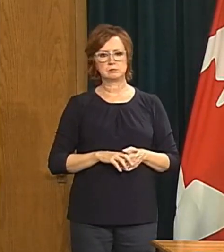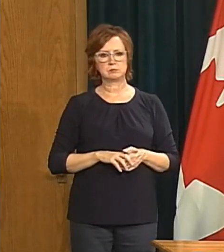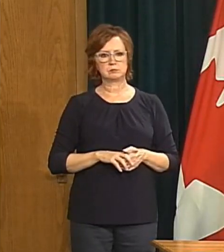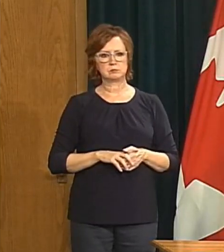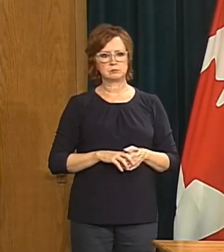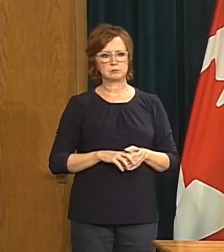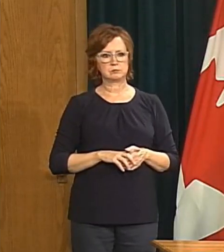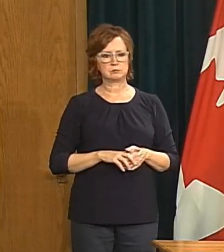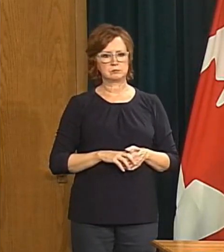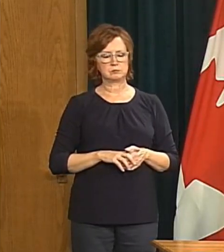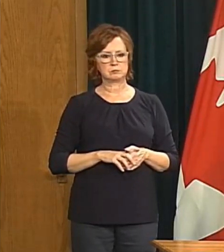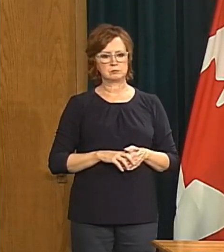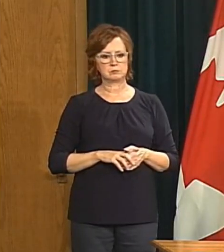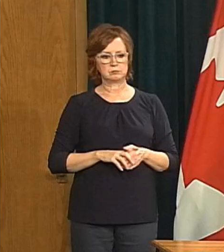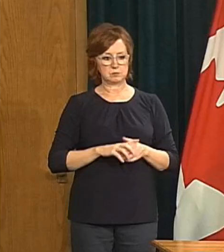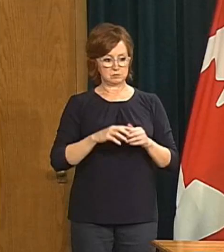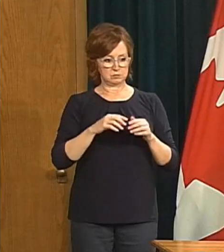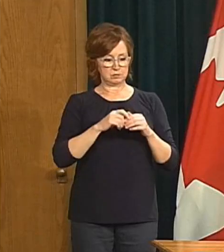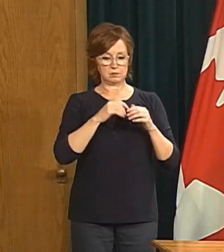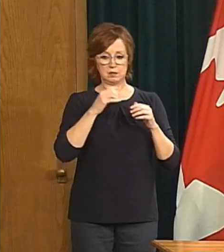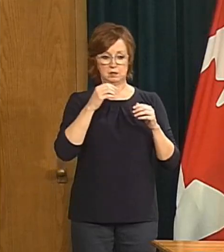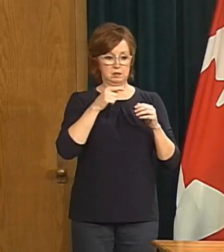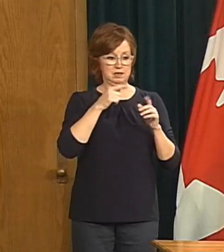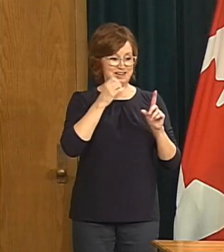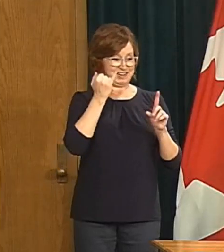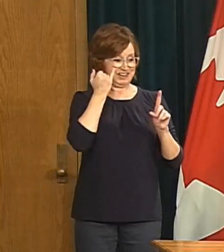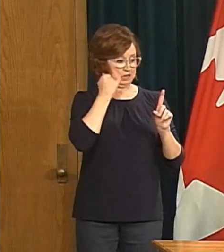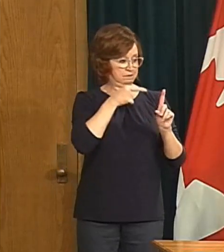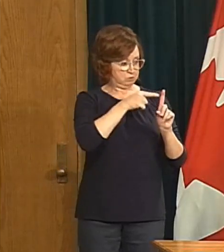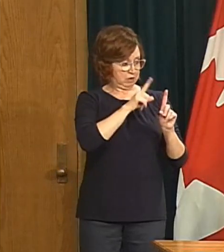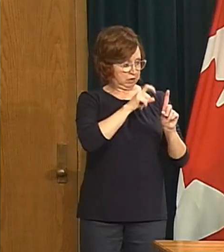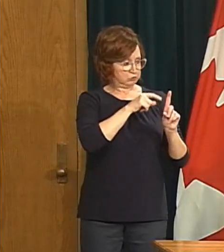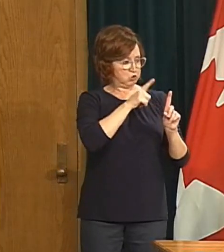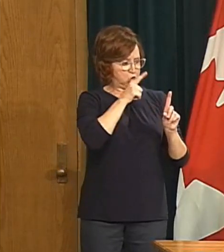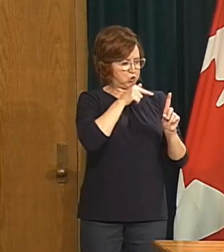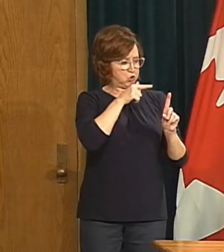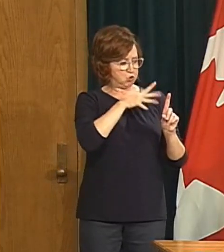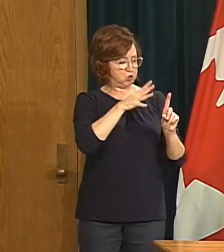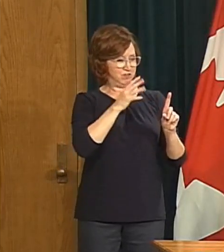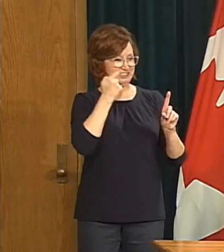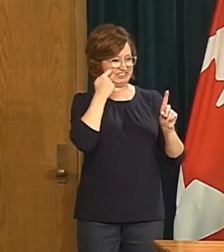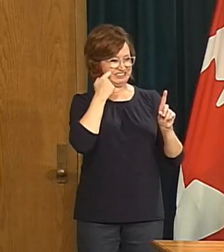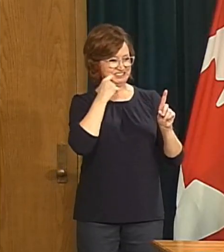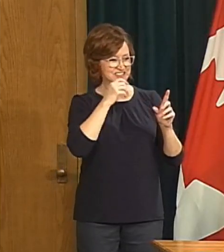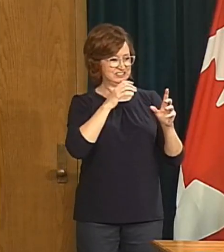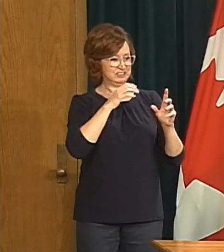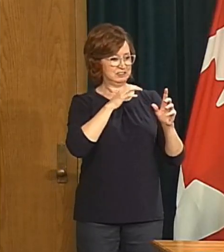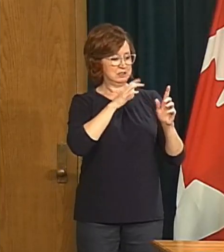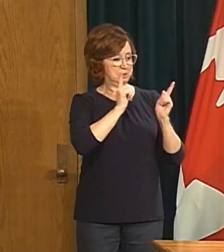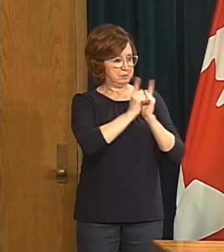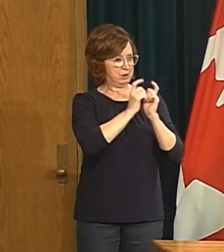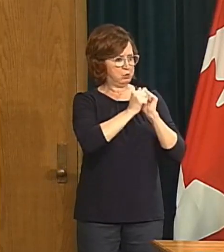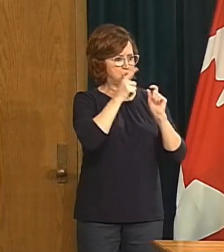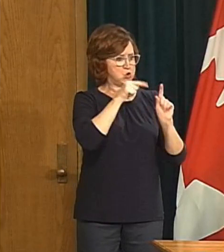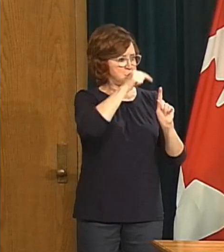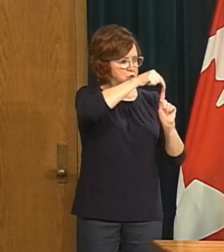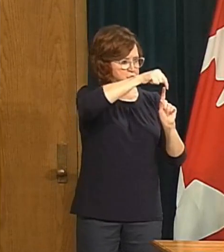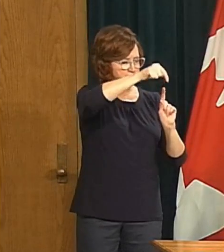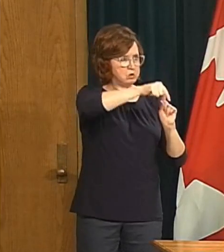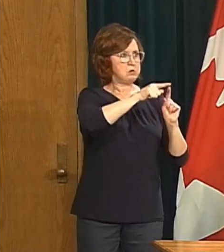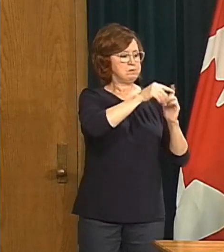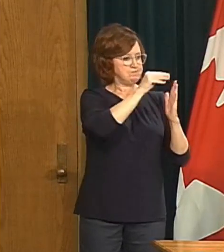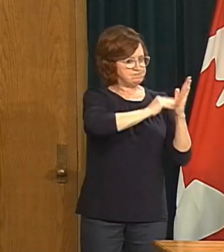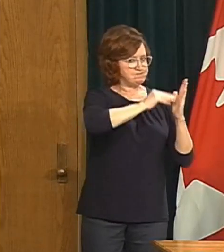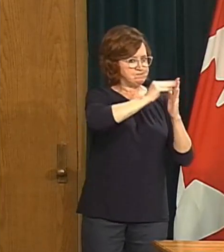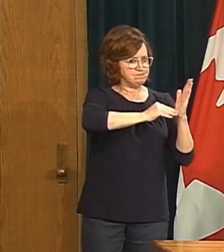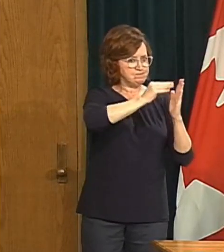might have been exposed has been contacted. So we are really monitoring the situation very